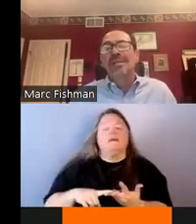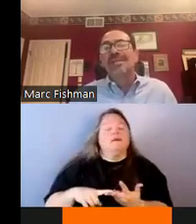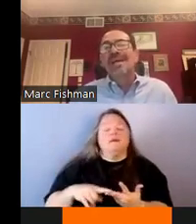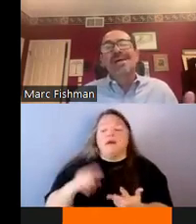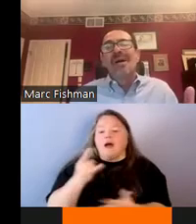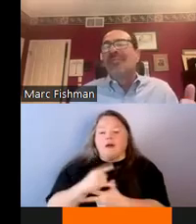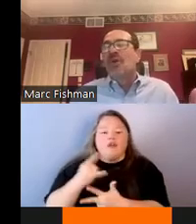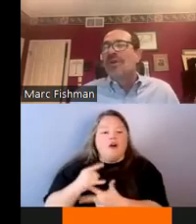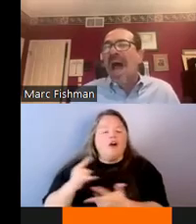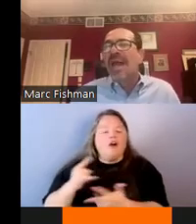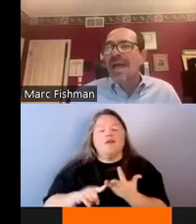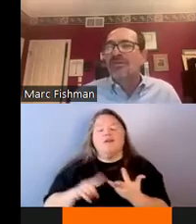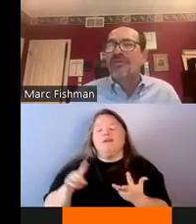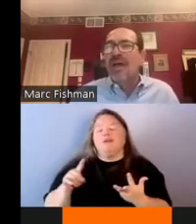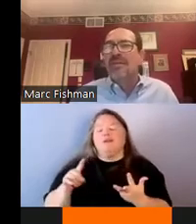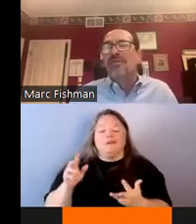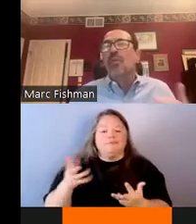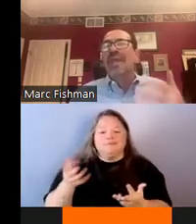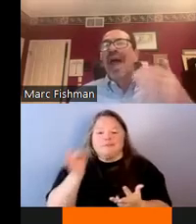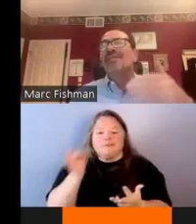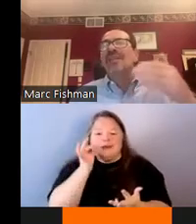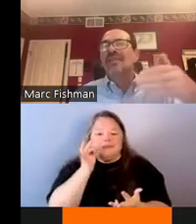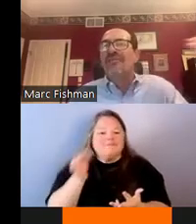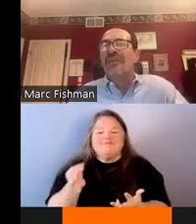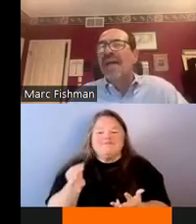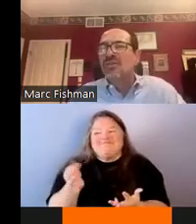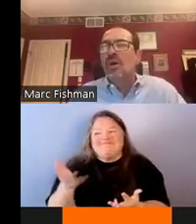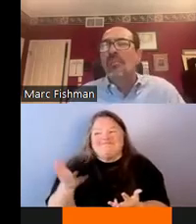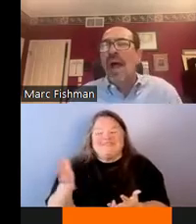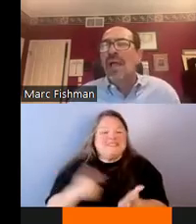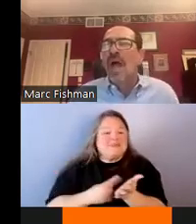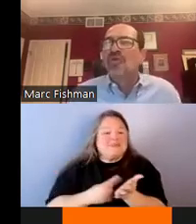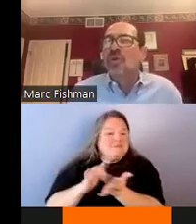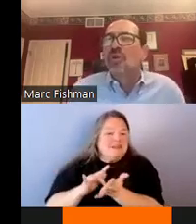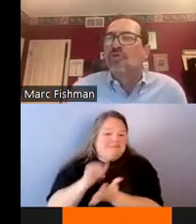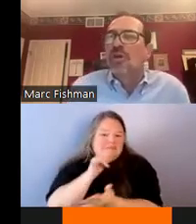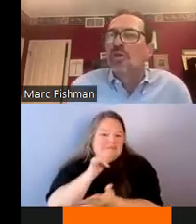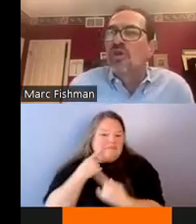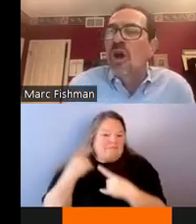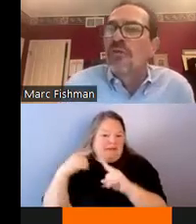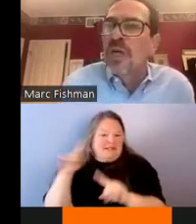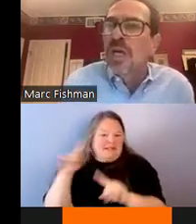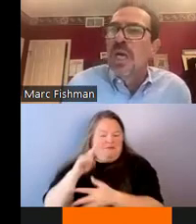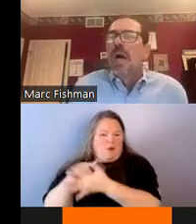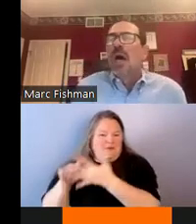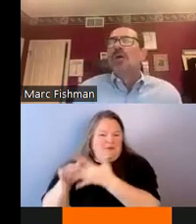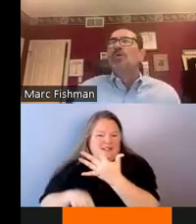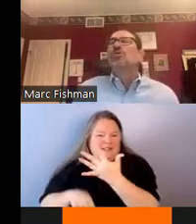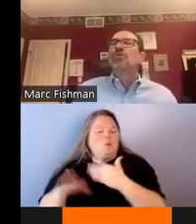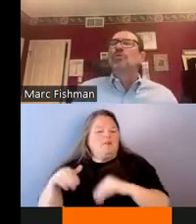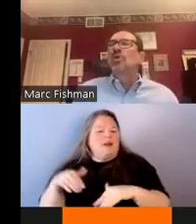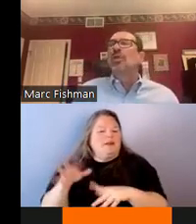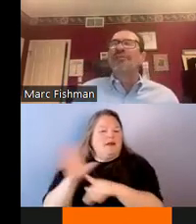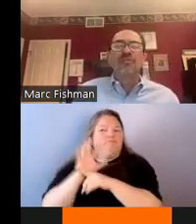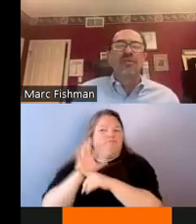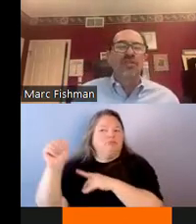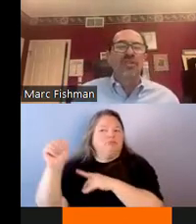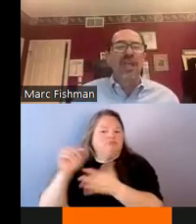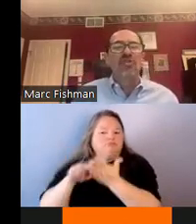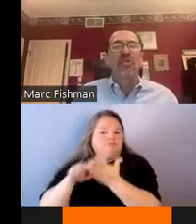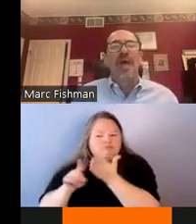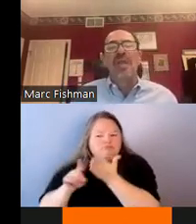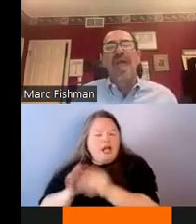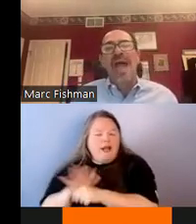some medicines, but they're not as effective. We haven't advanced our biological drug discovery to the level